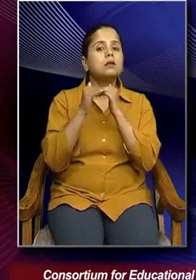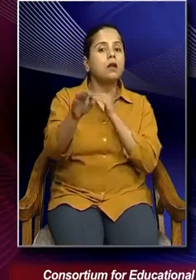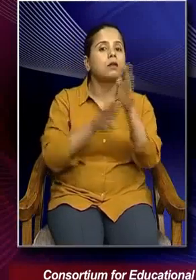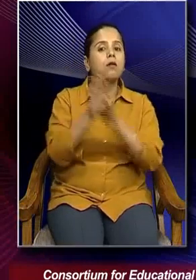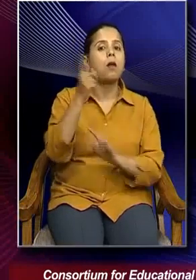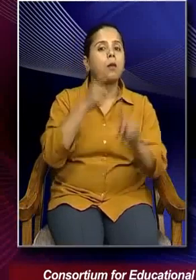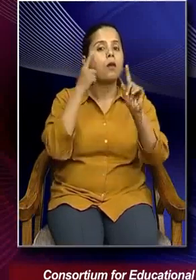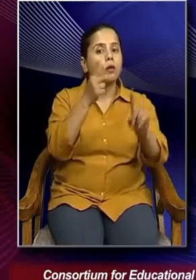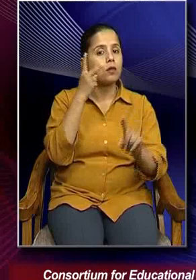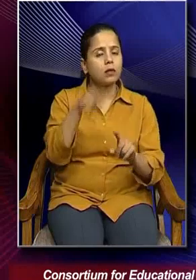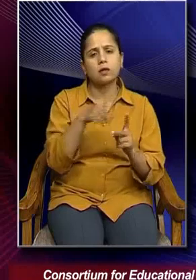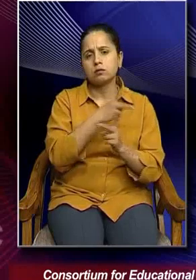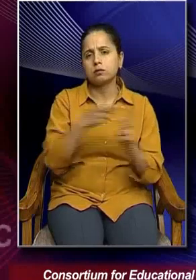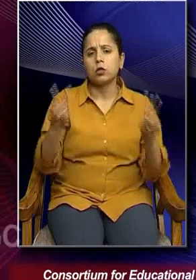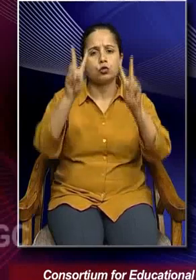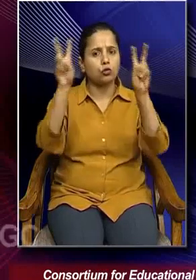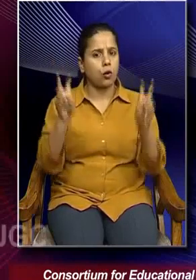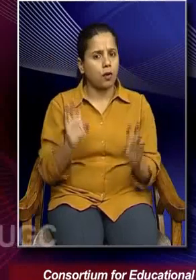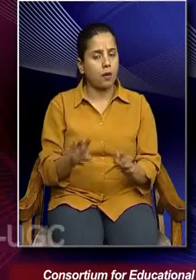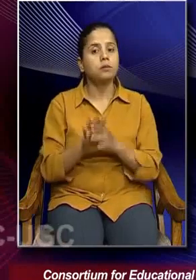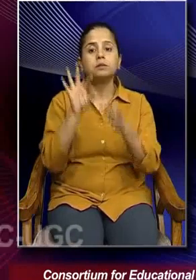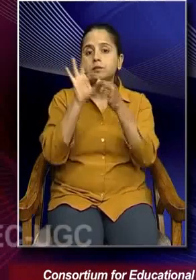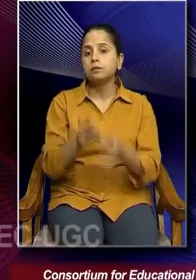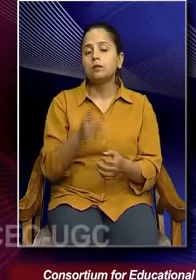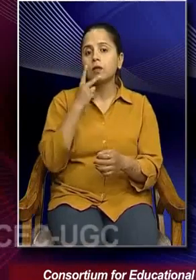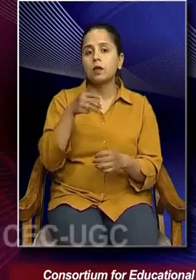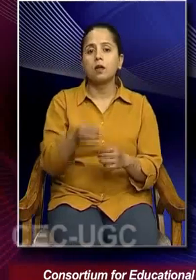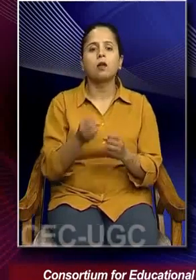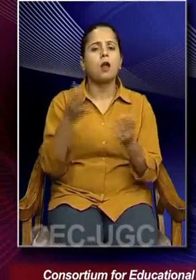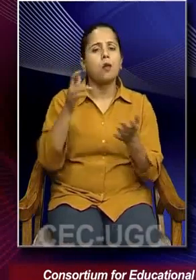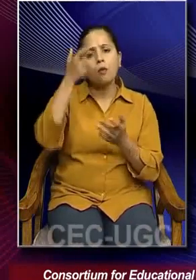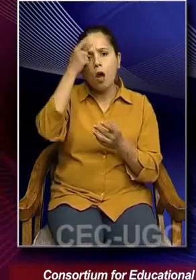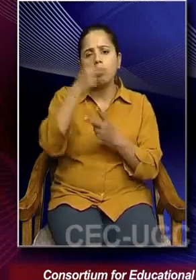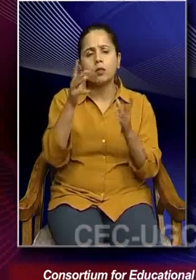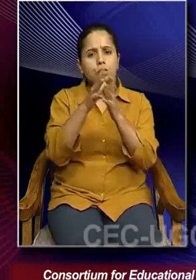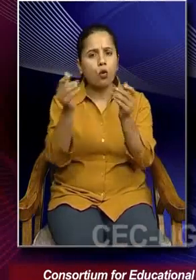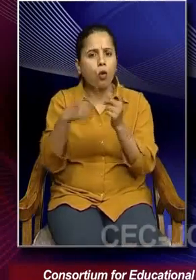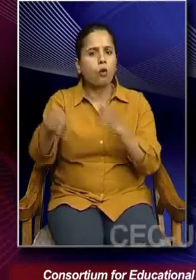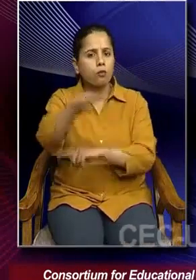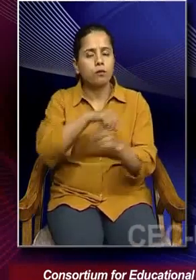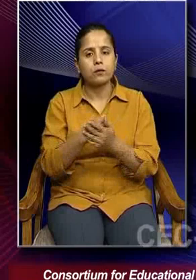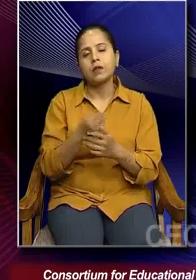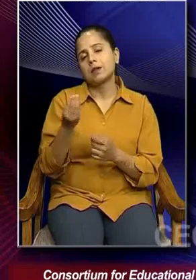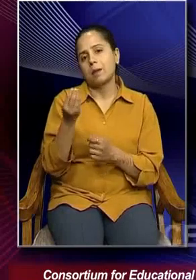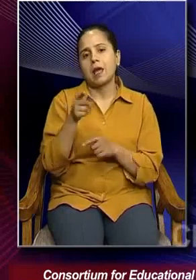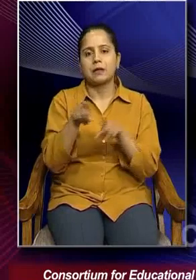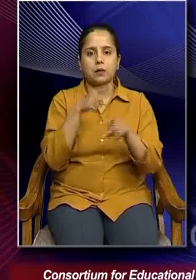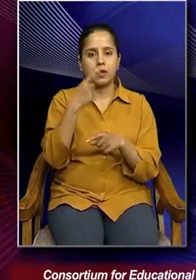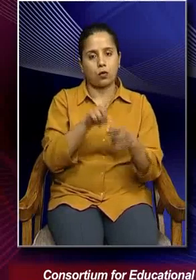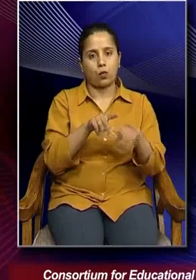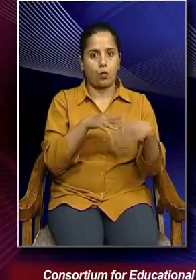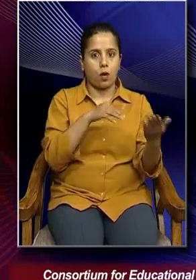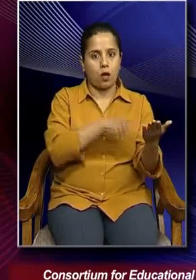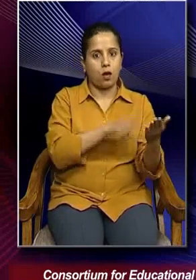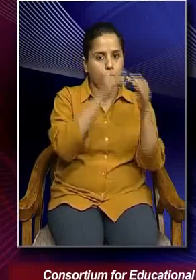are various themes related with cutting across issues, for instance, on the one hand the focus